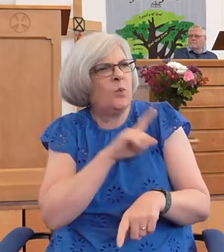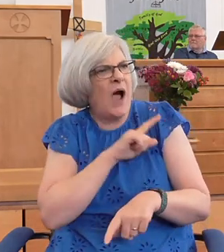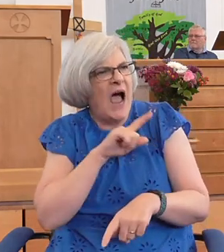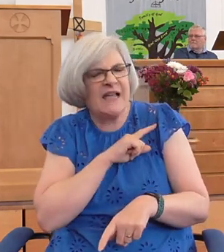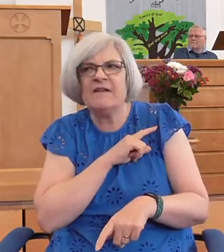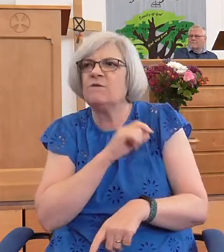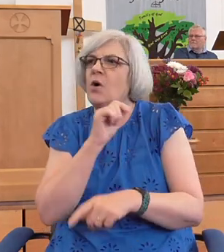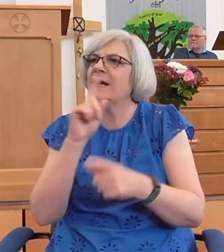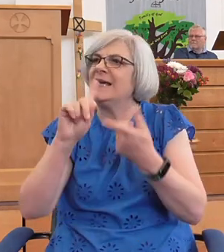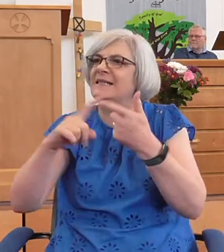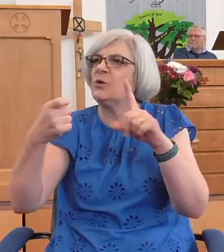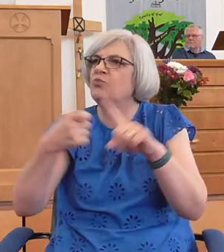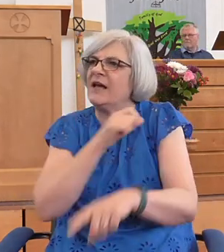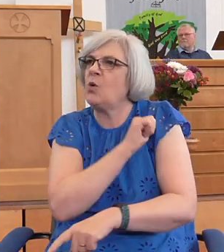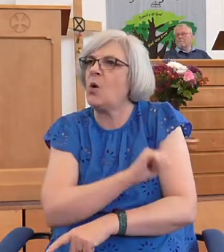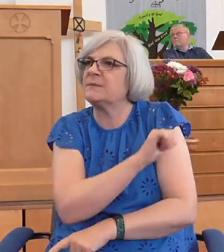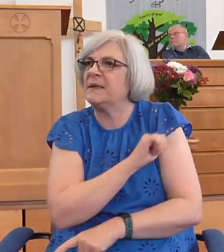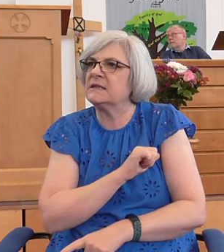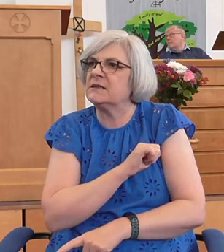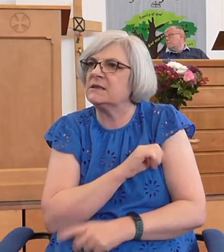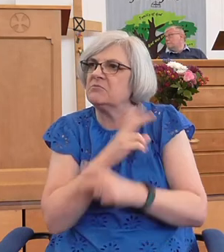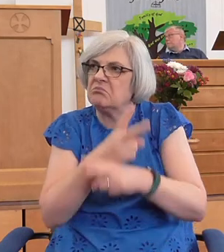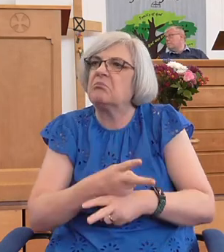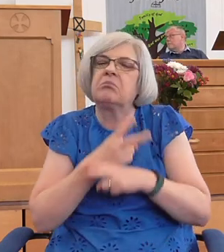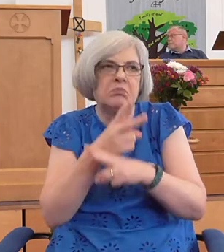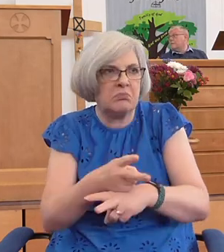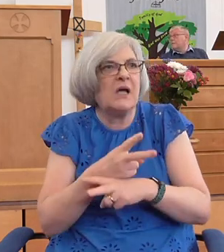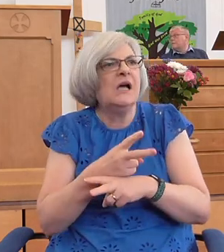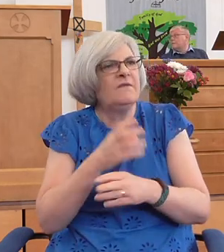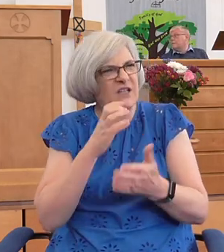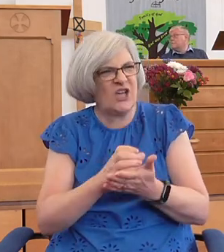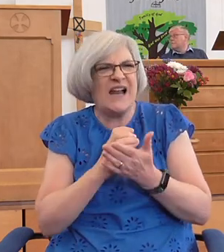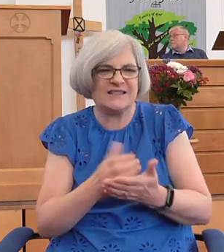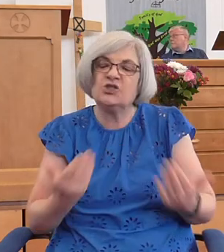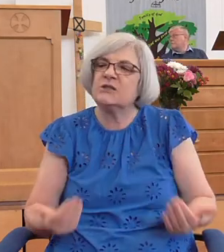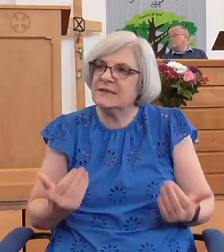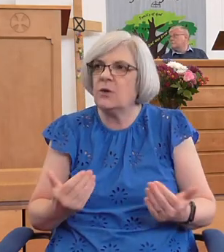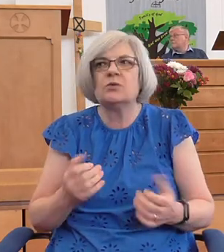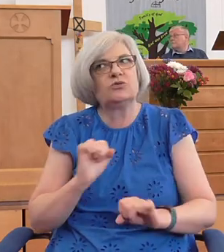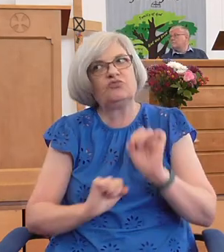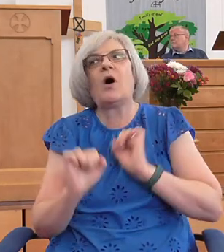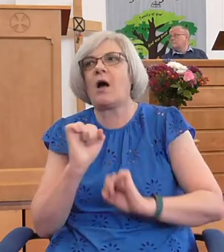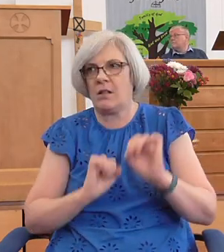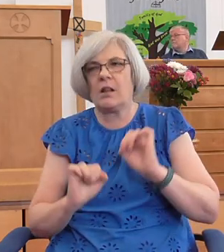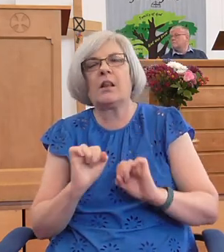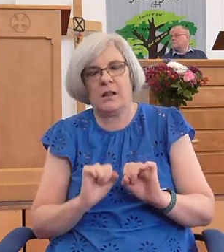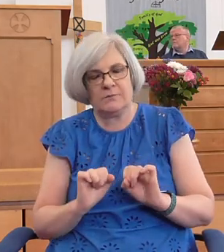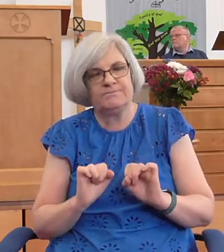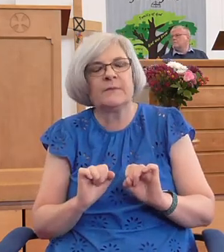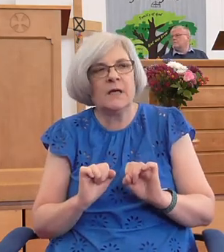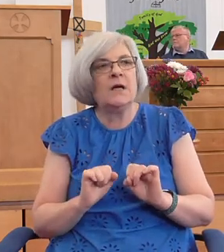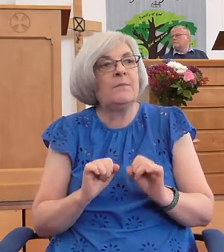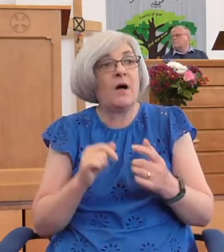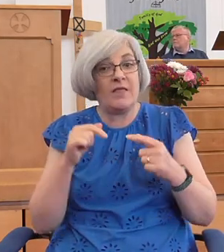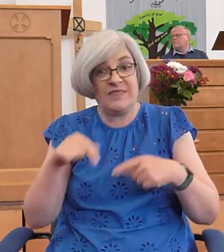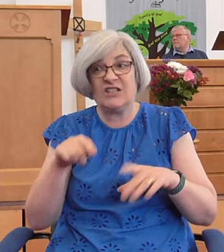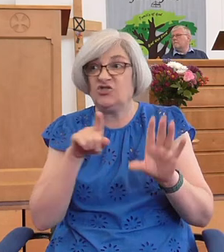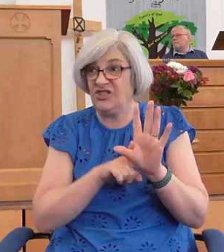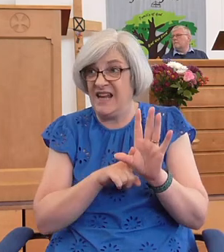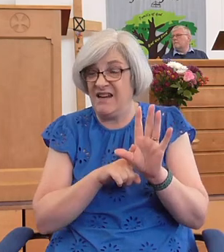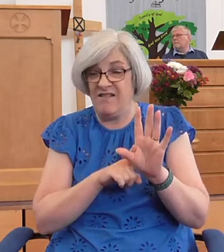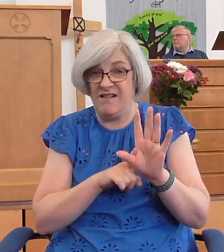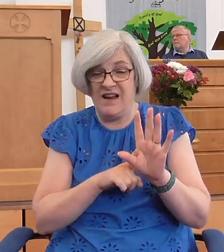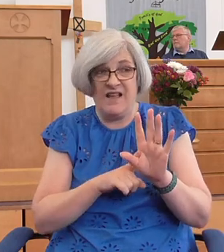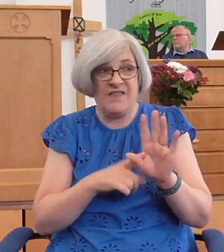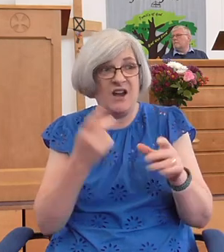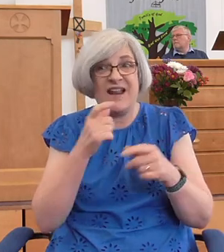Kilbride Hospice, who are, in, like all charities just now, are really struggling. This year, their fuel bill has increased